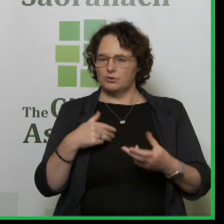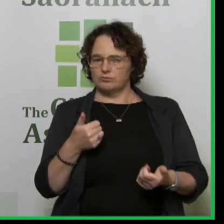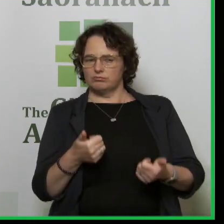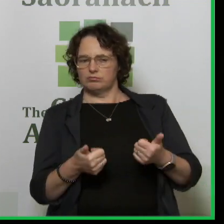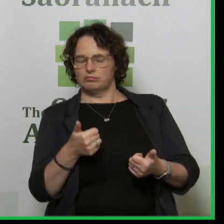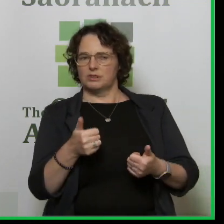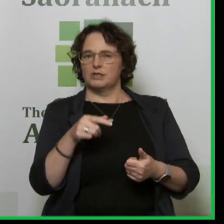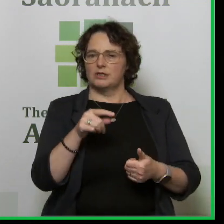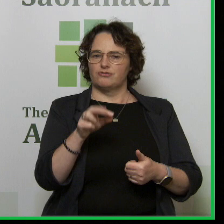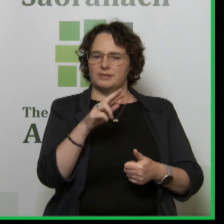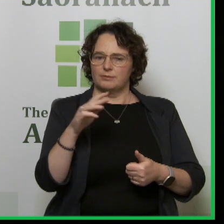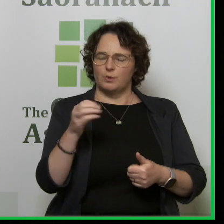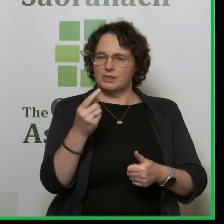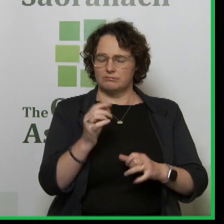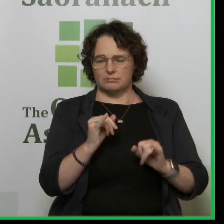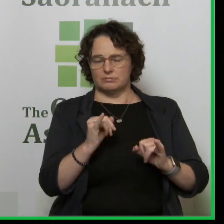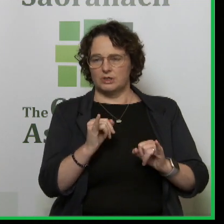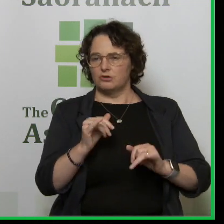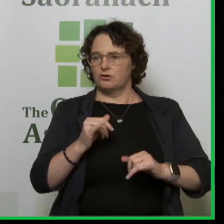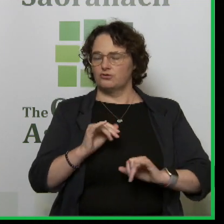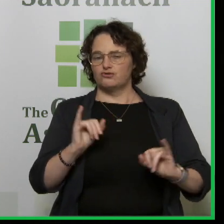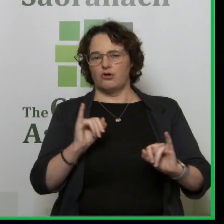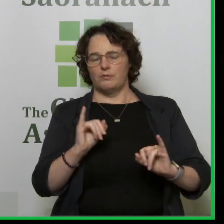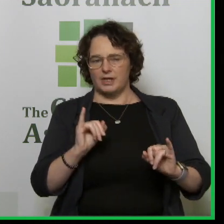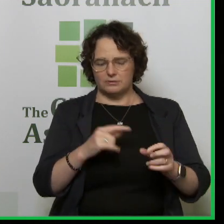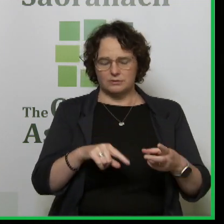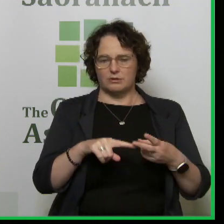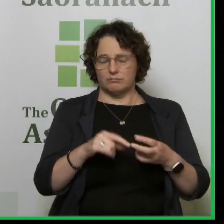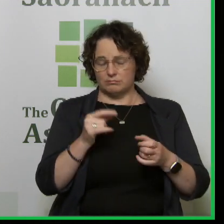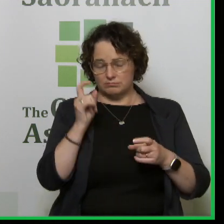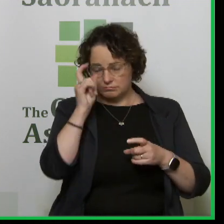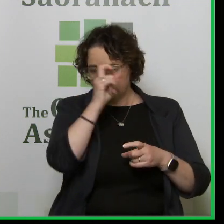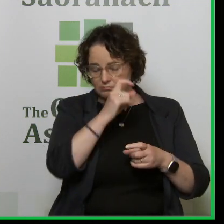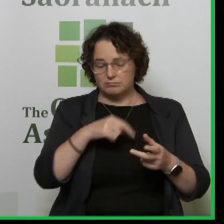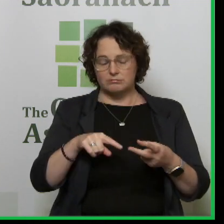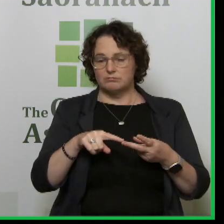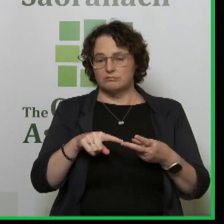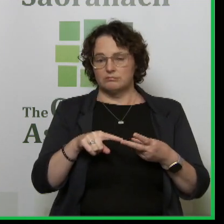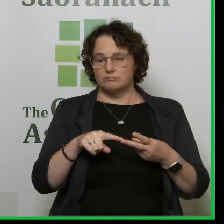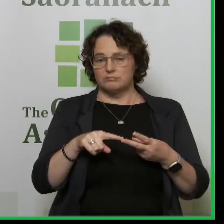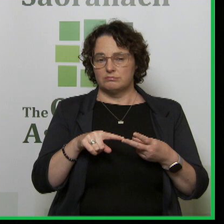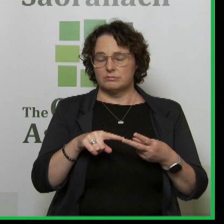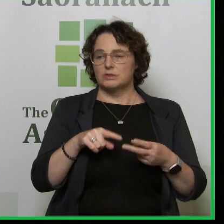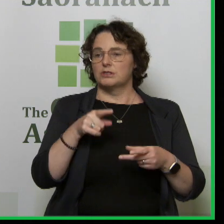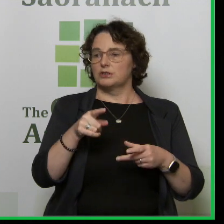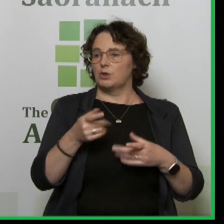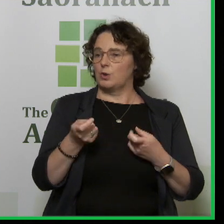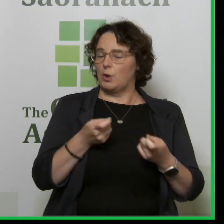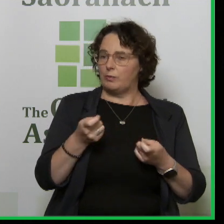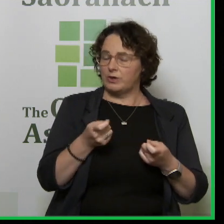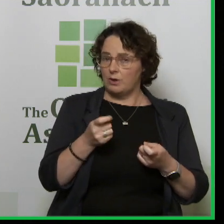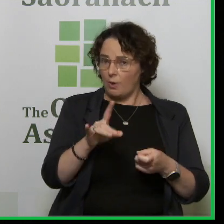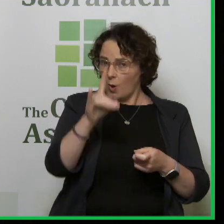One is extreme trauma or extreme difficulty, and the other one is that you just don't cope, you actually do better in life. So it's a very